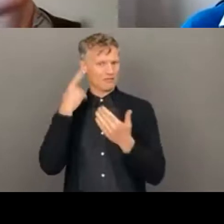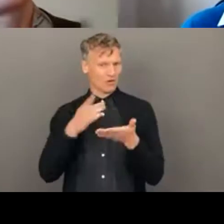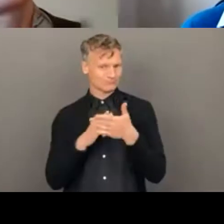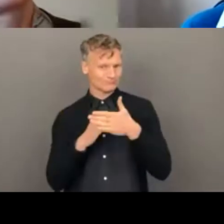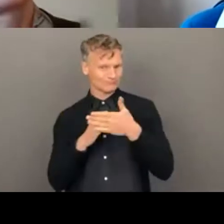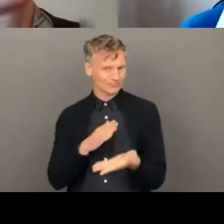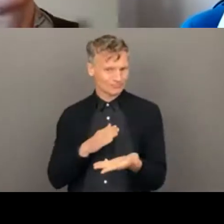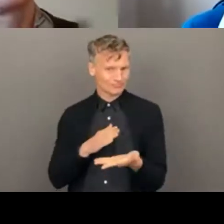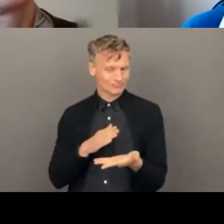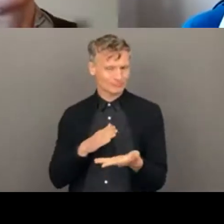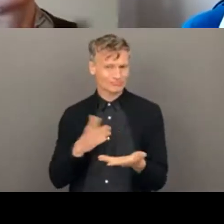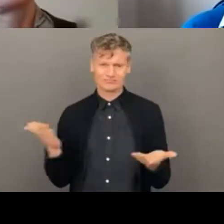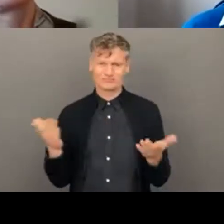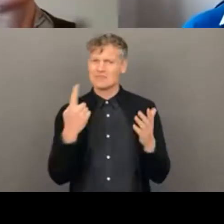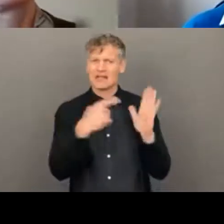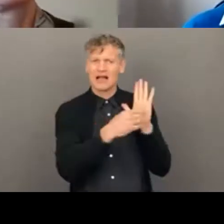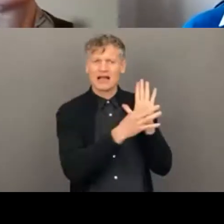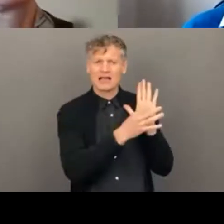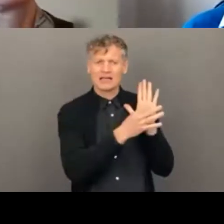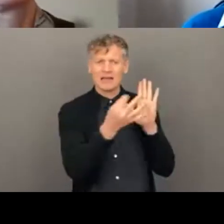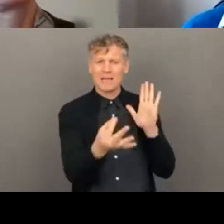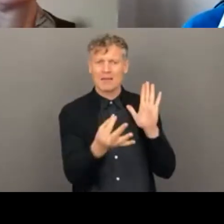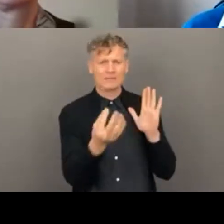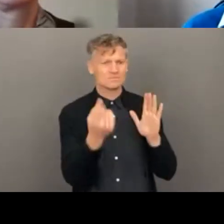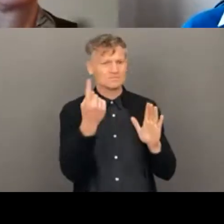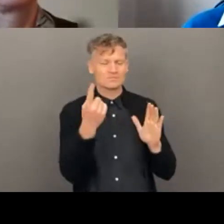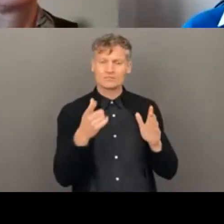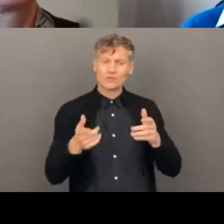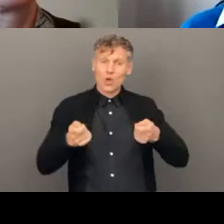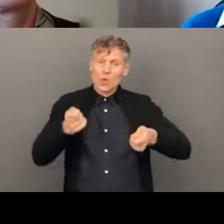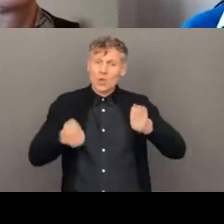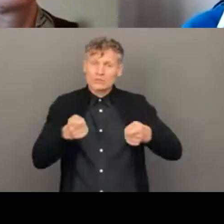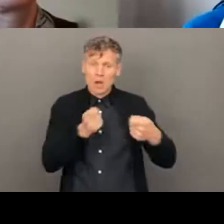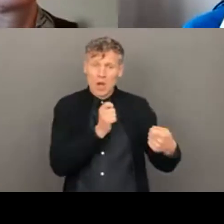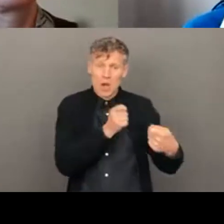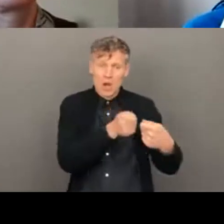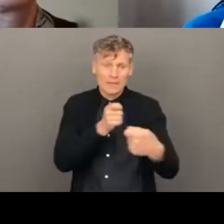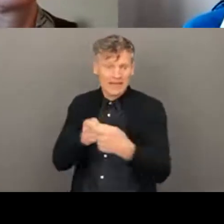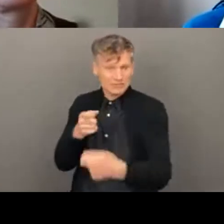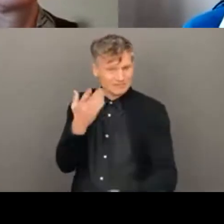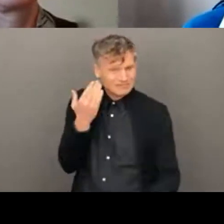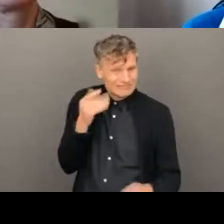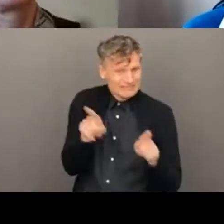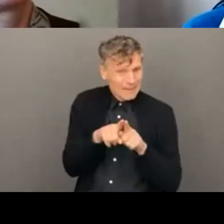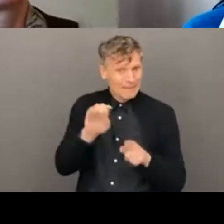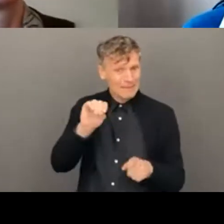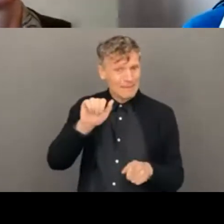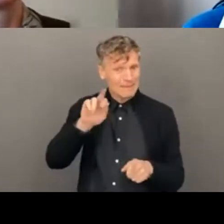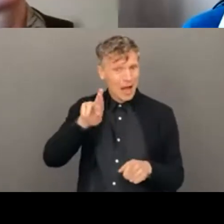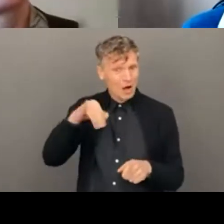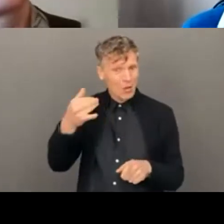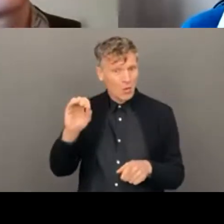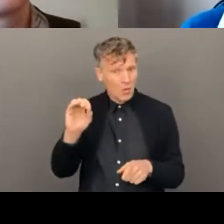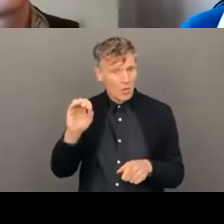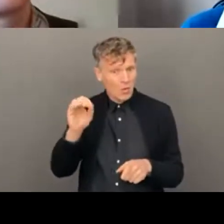overcome. The example of reasonable accommodation that Mario just shared,